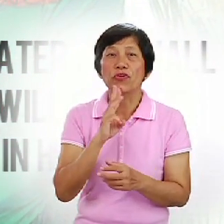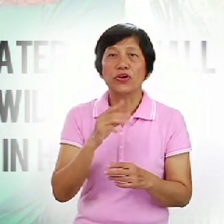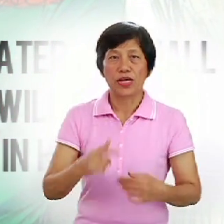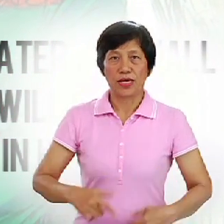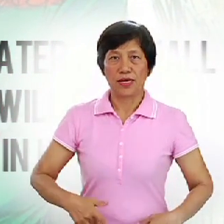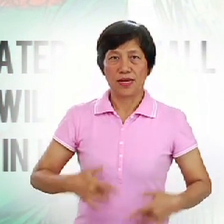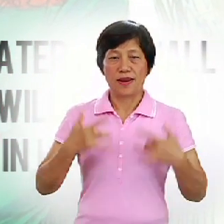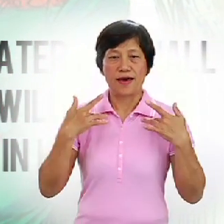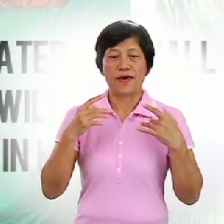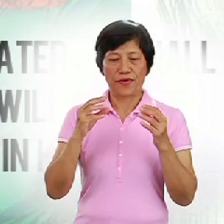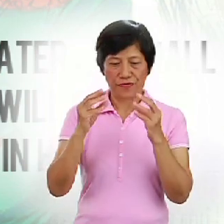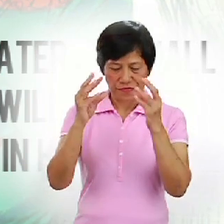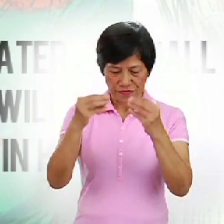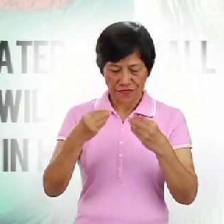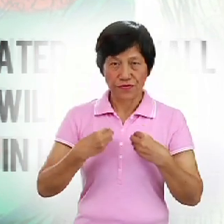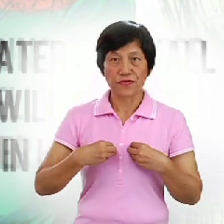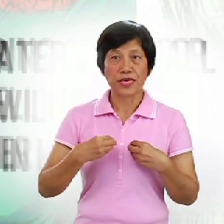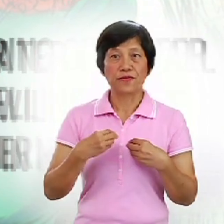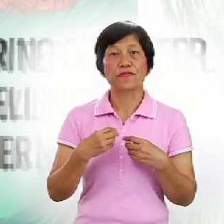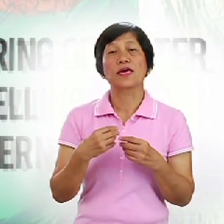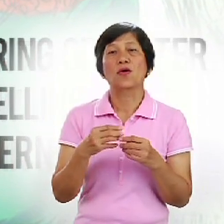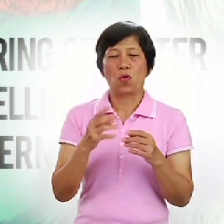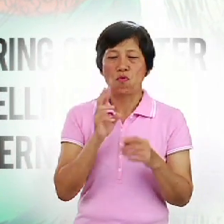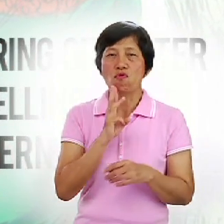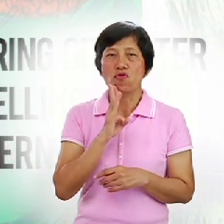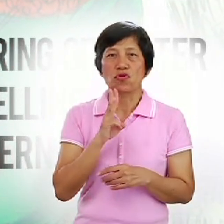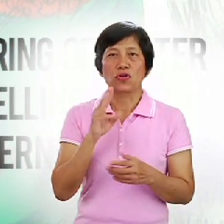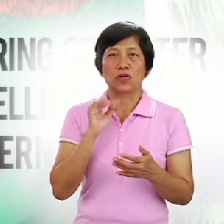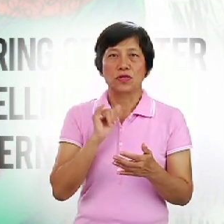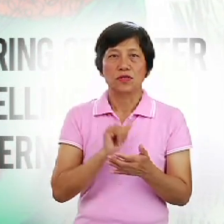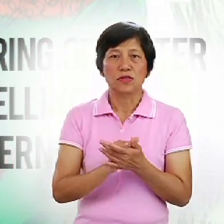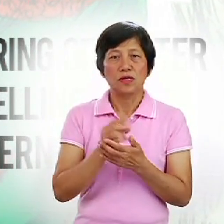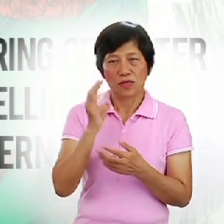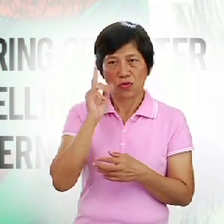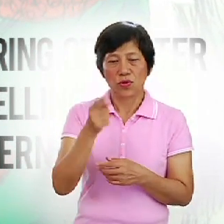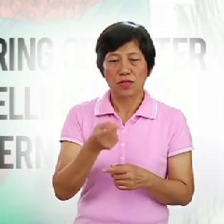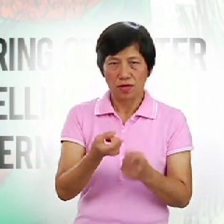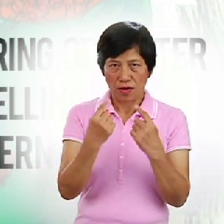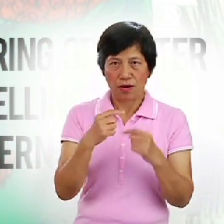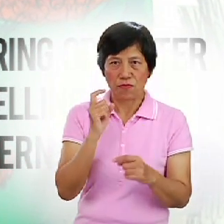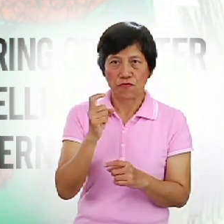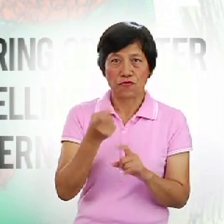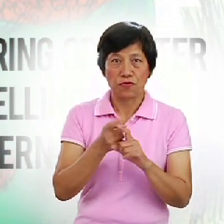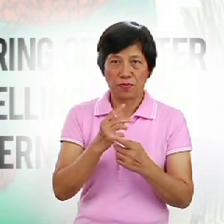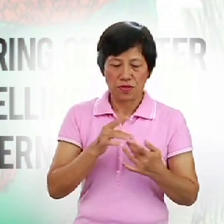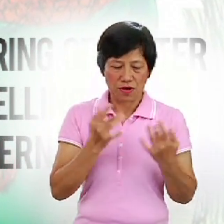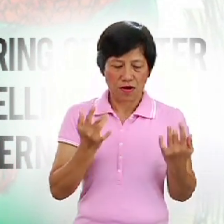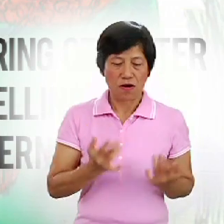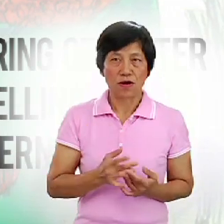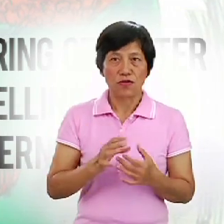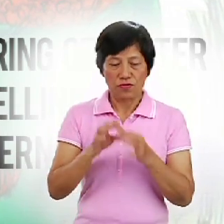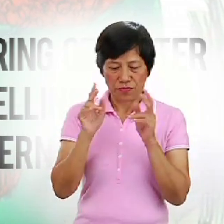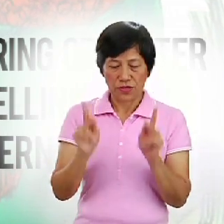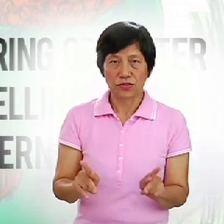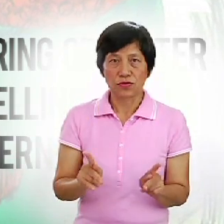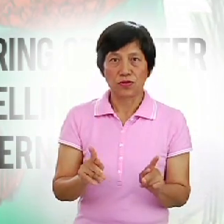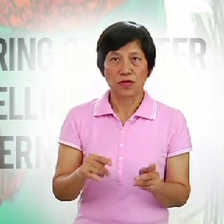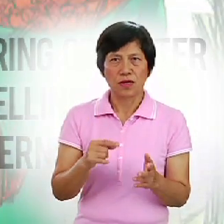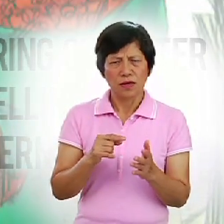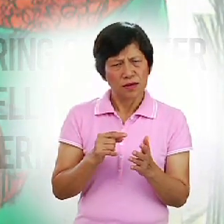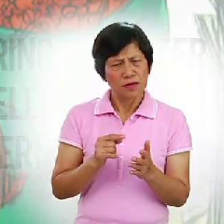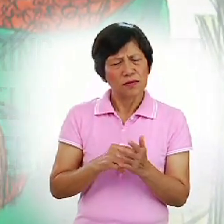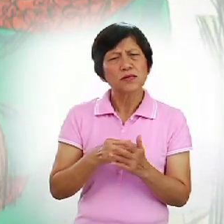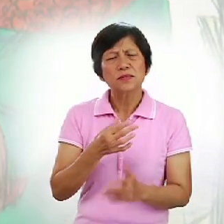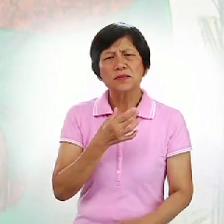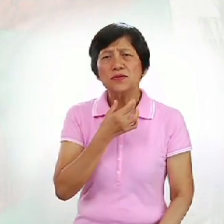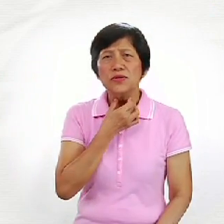Life-giving water that will well forth from the heart of a person. And this caught the curiosity of